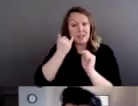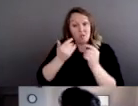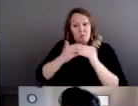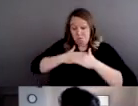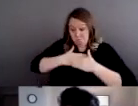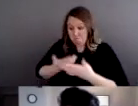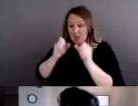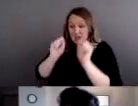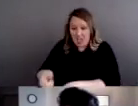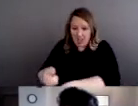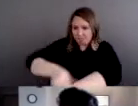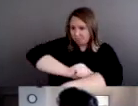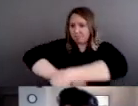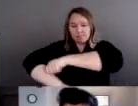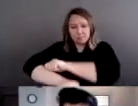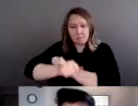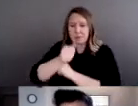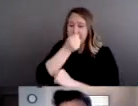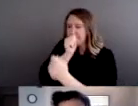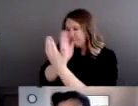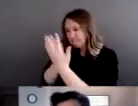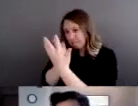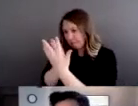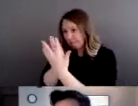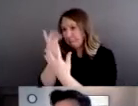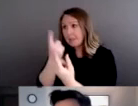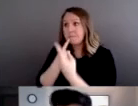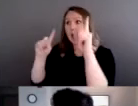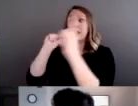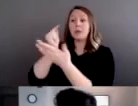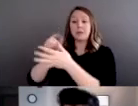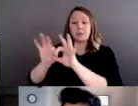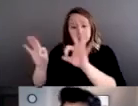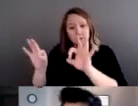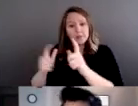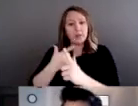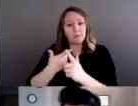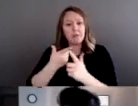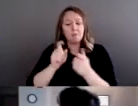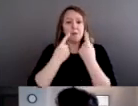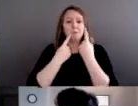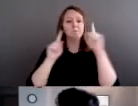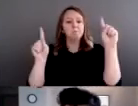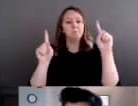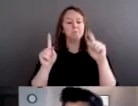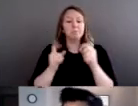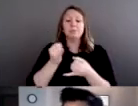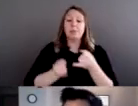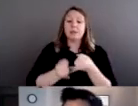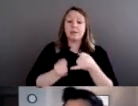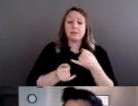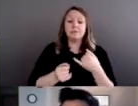of Native issues. Lastly, just, you know, continue telling our stories. Be